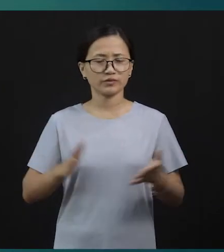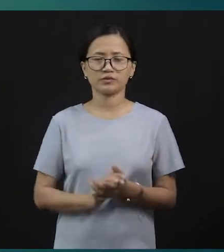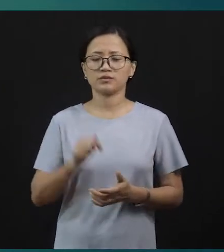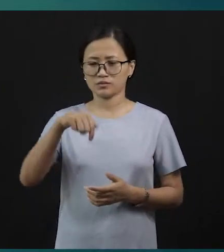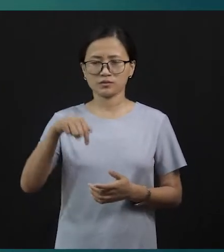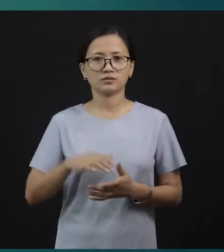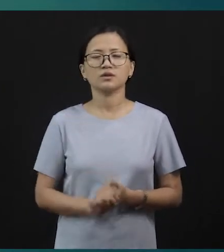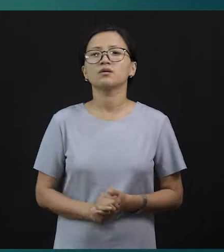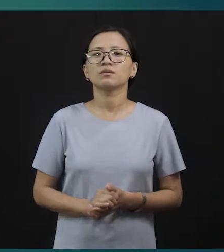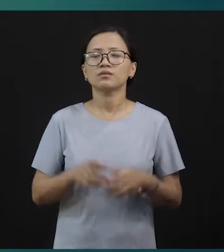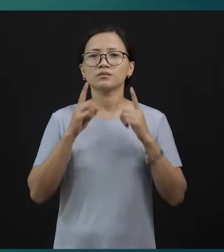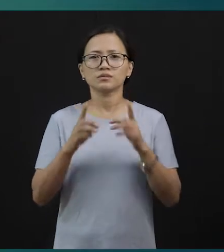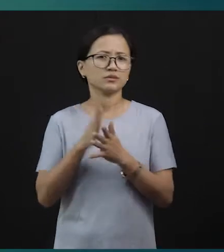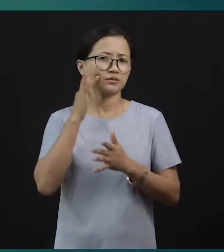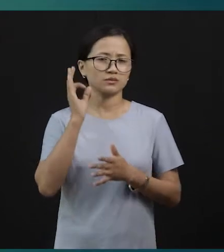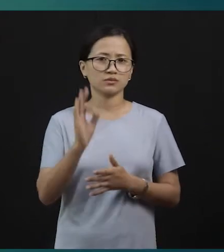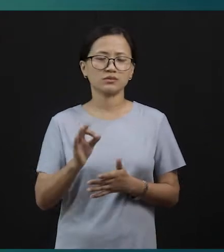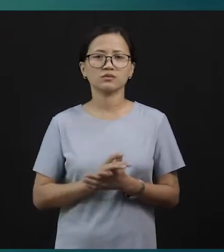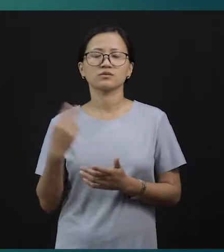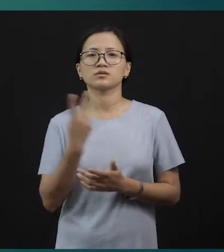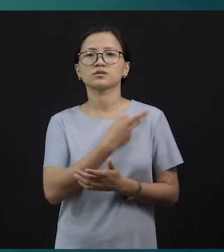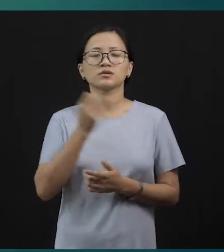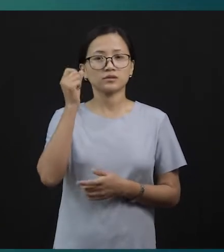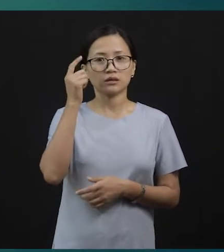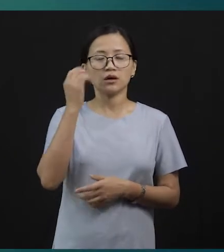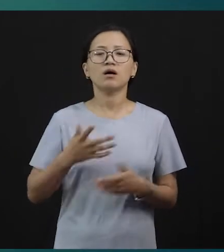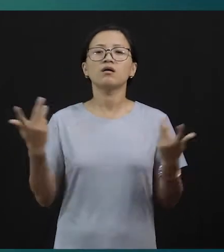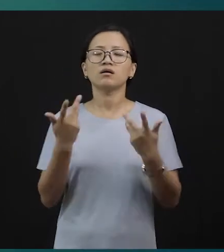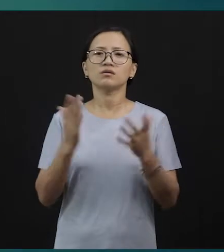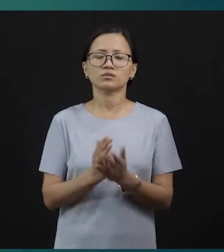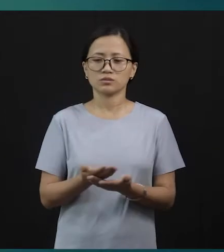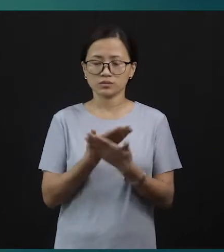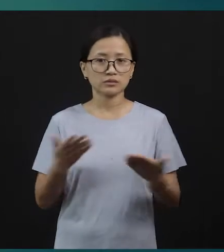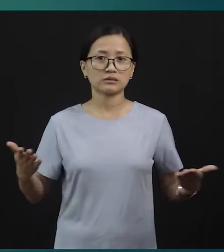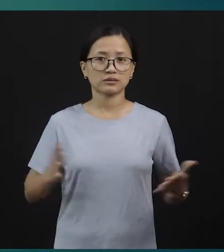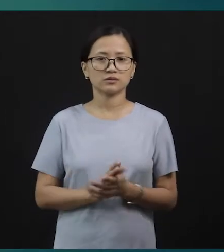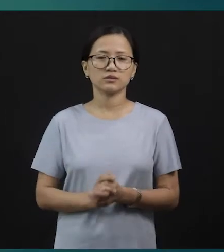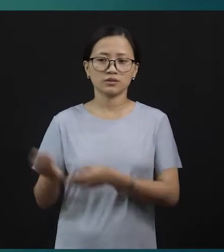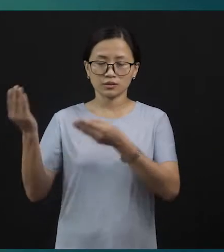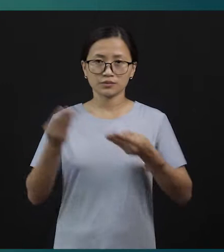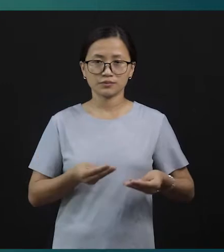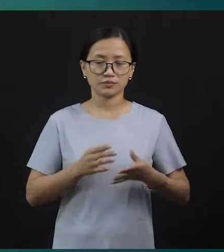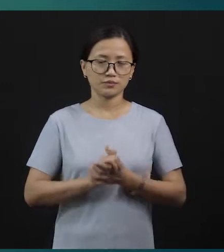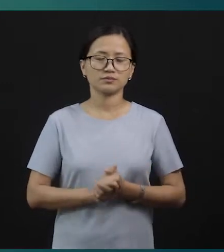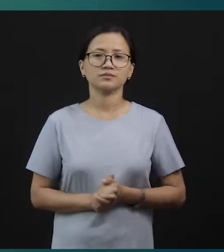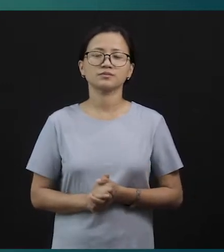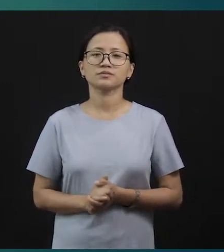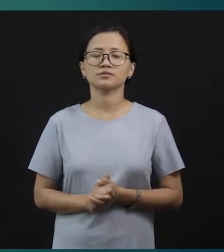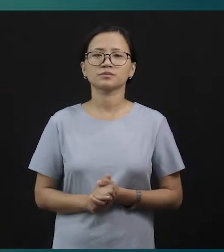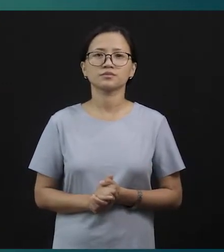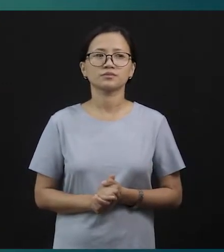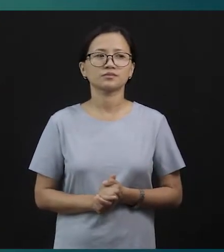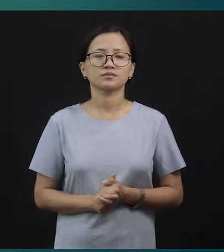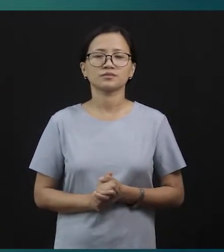right now, but it is also important for us to understand how those things derived. Okay, so